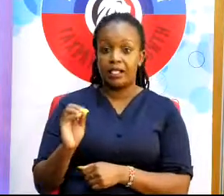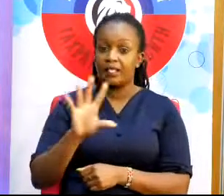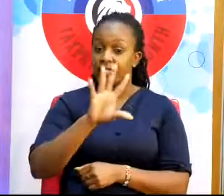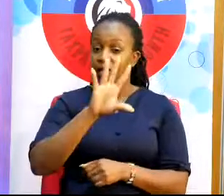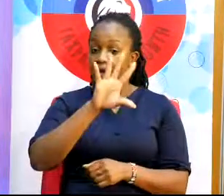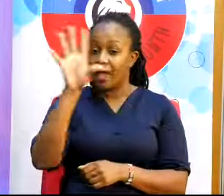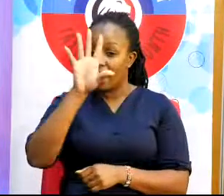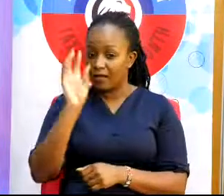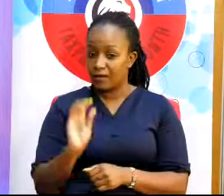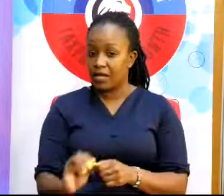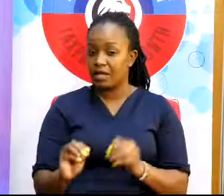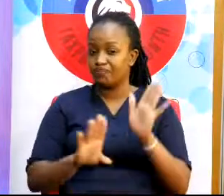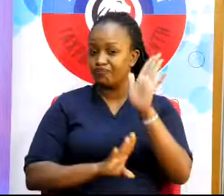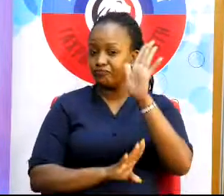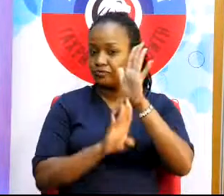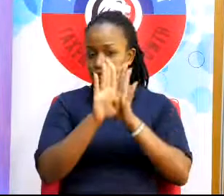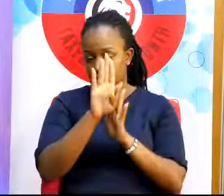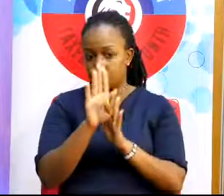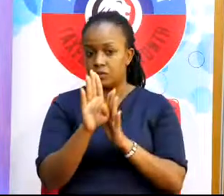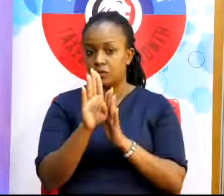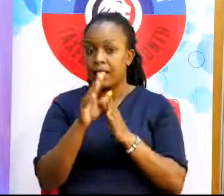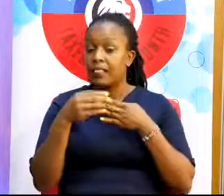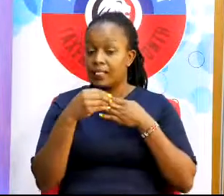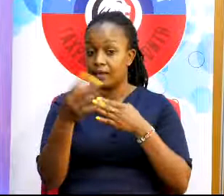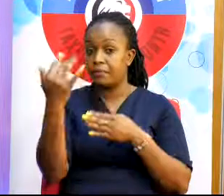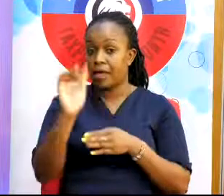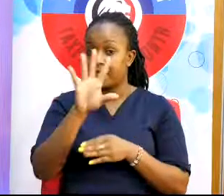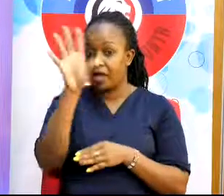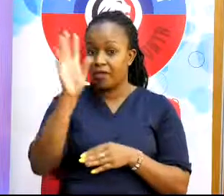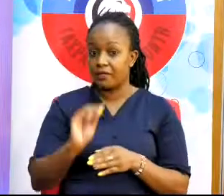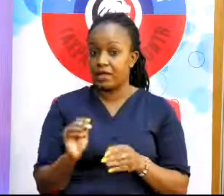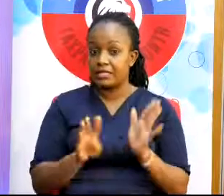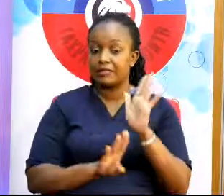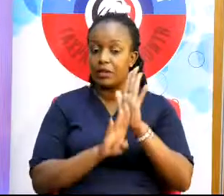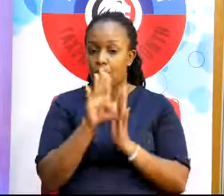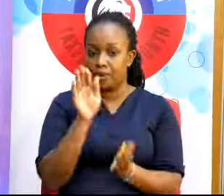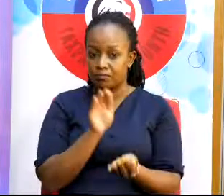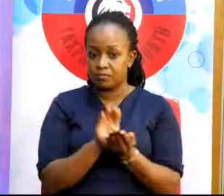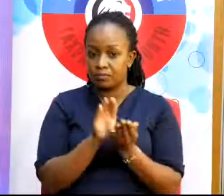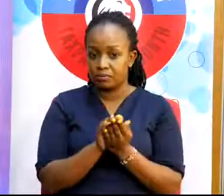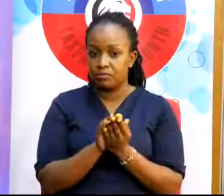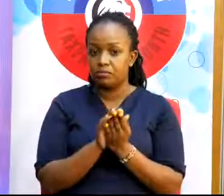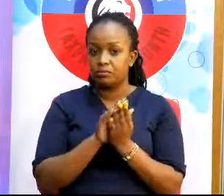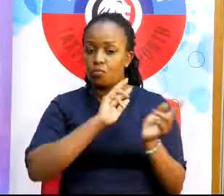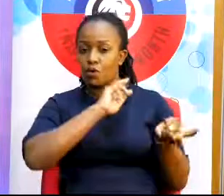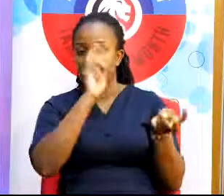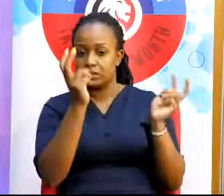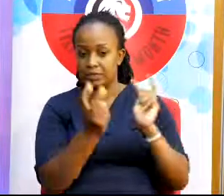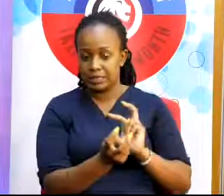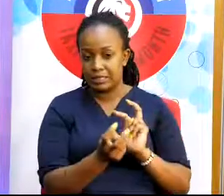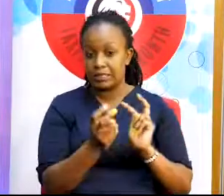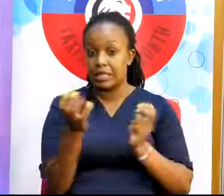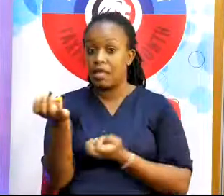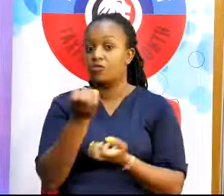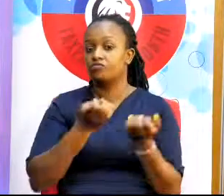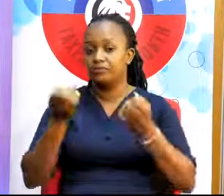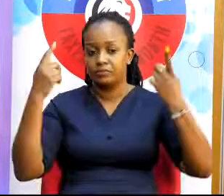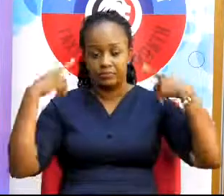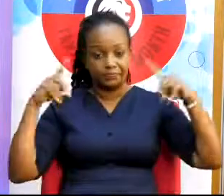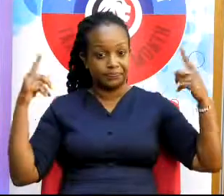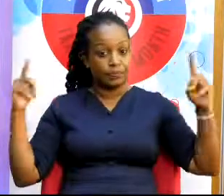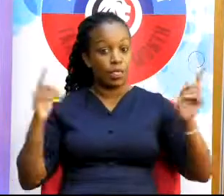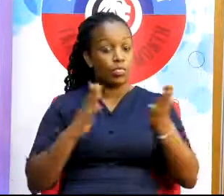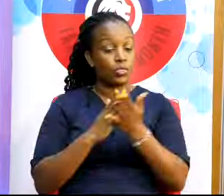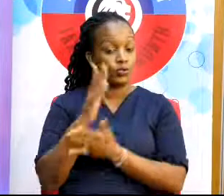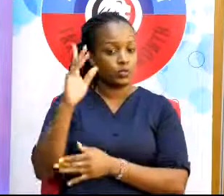outlook, produced by the African Development Bank, projects that economic prospects will be weak for real GDP